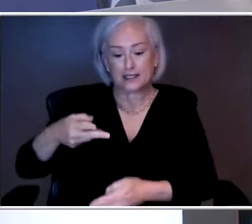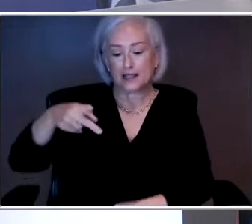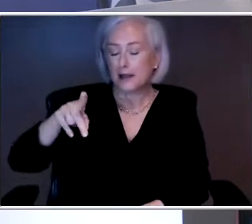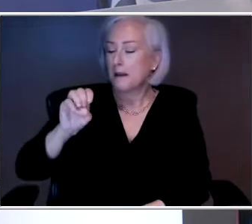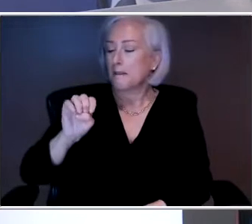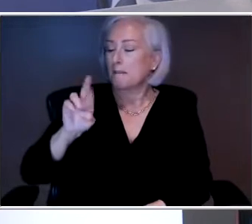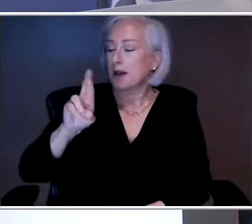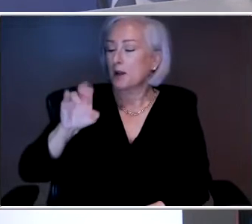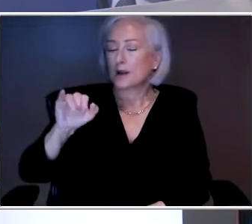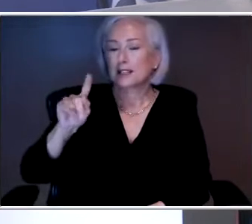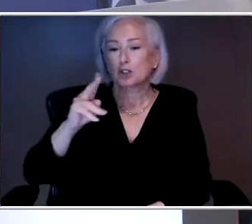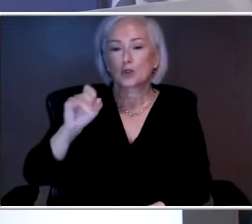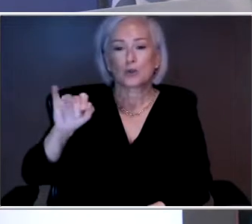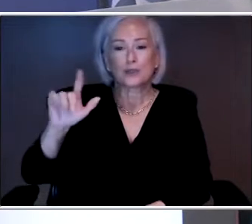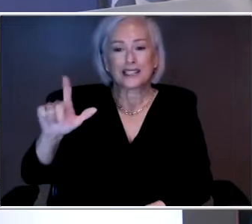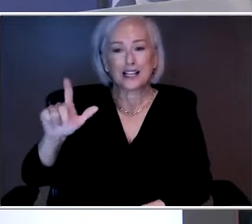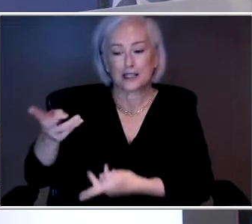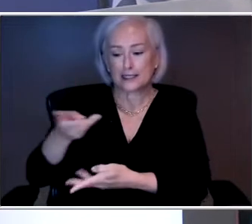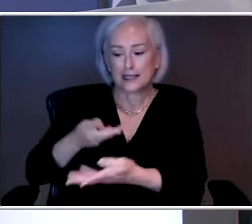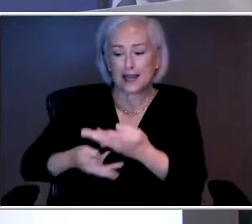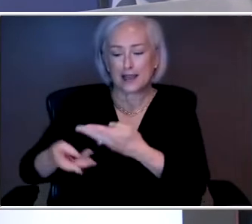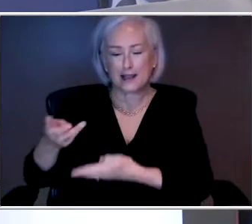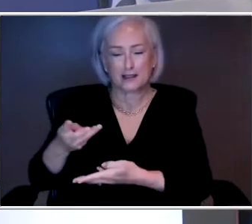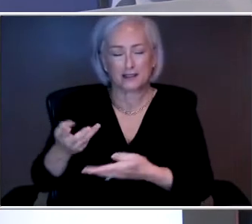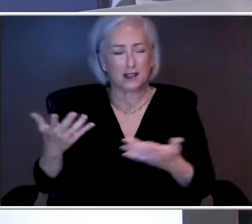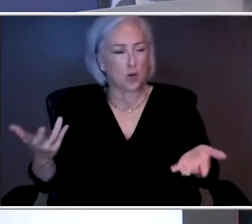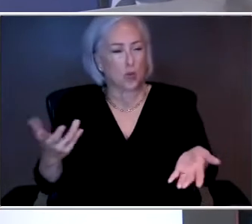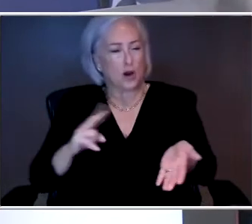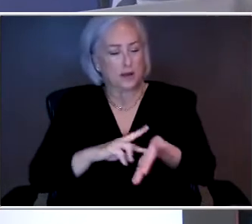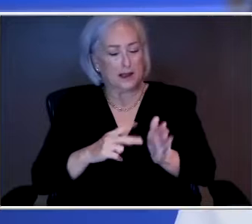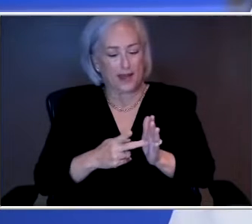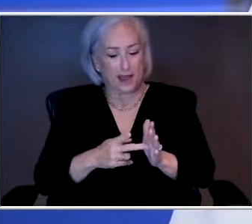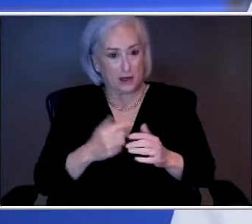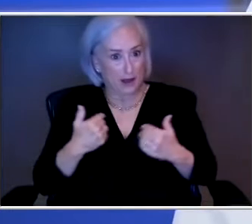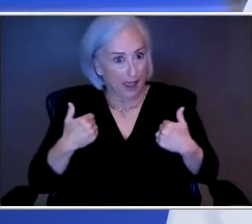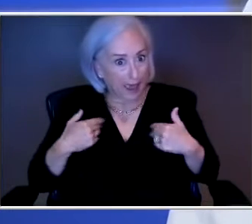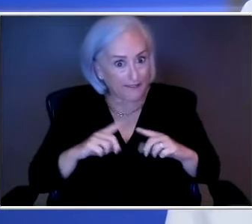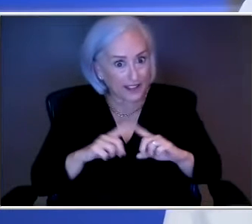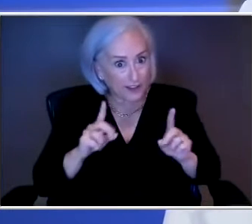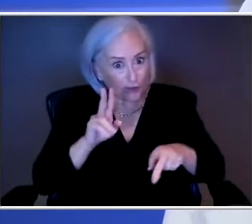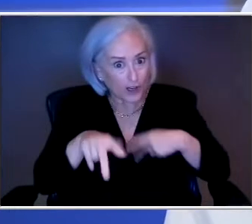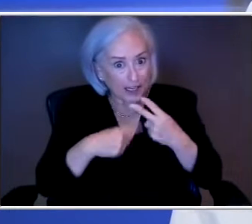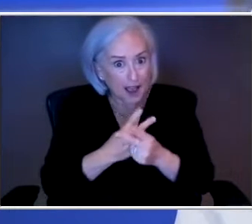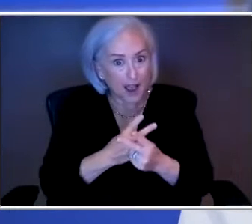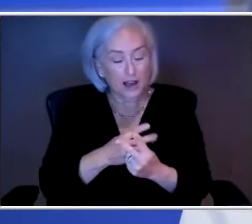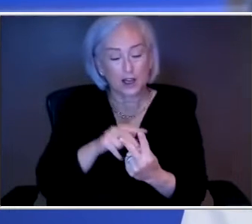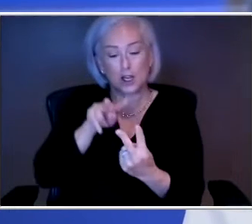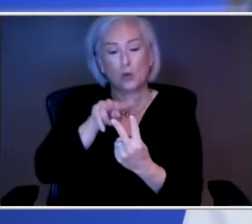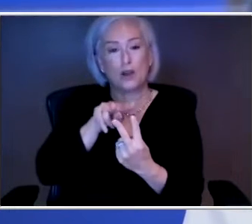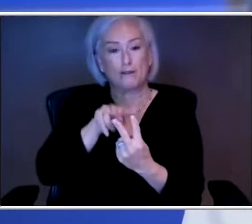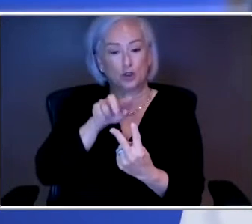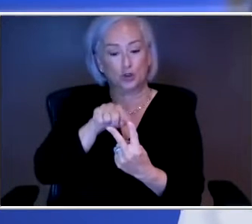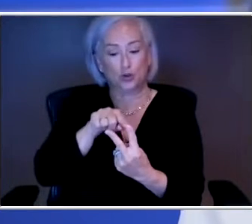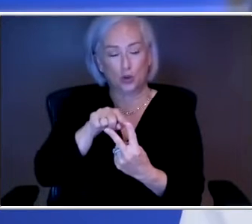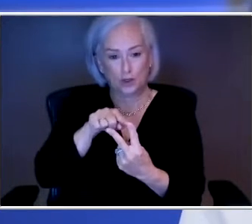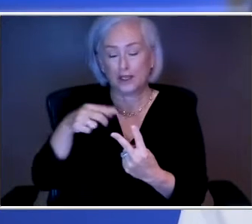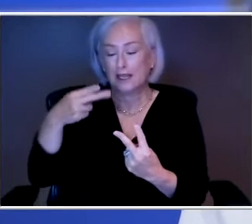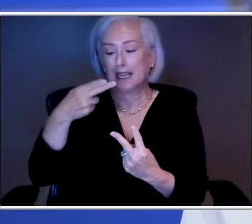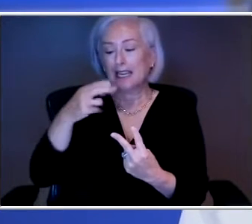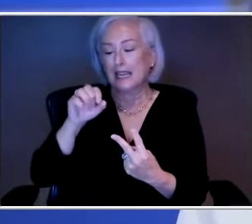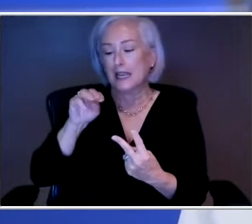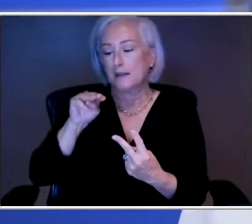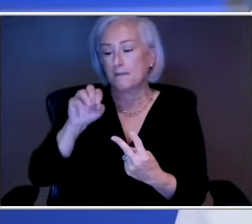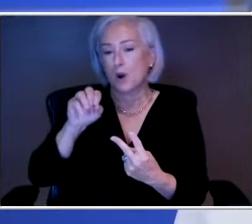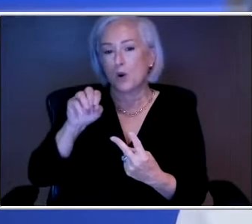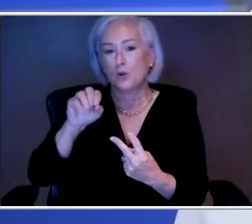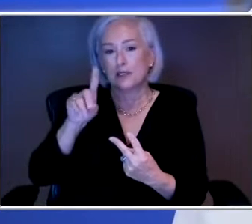dialysis, and what's the difference in specific types of dialysis? Sure. Basically two categories: hemodialysis, which is done through a fistula or a